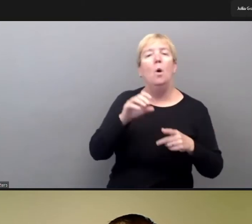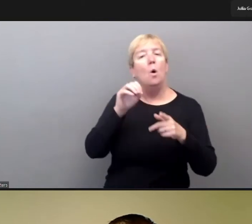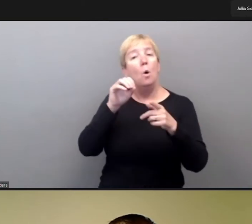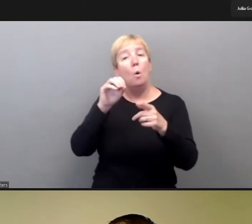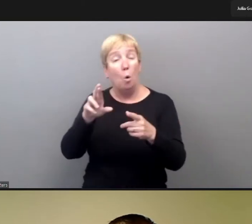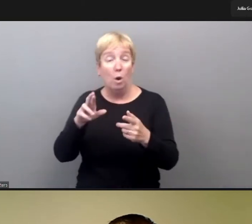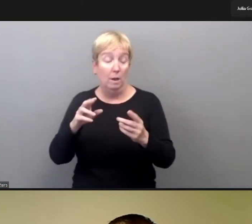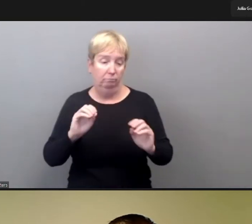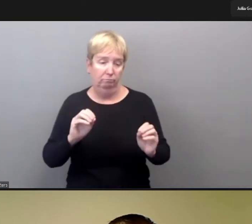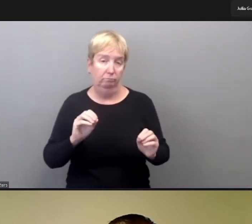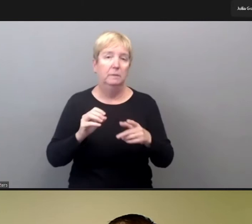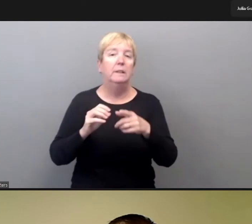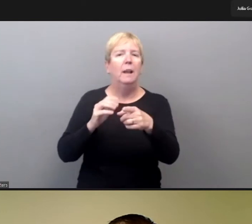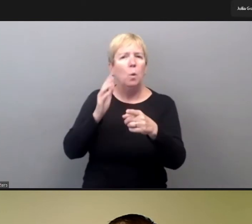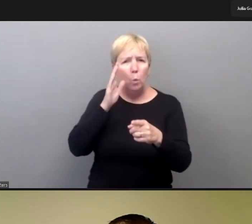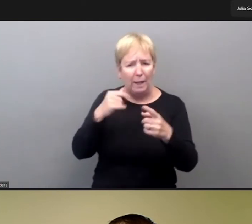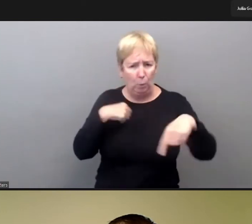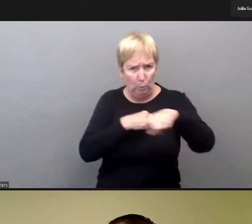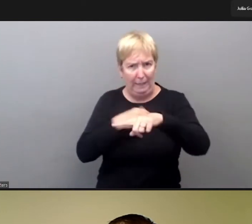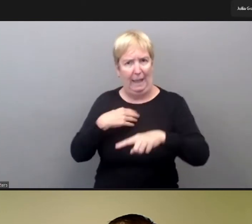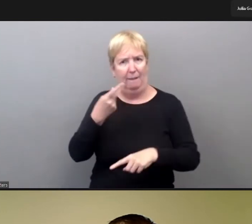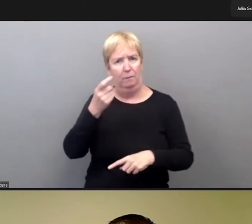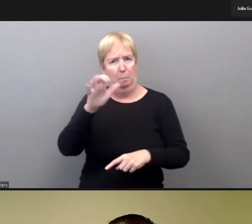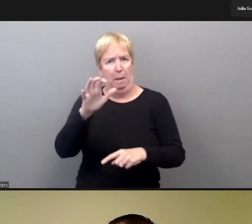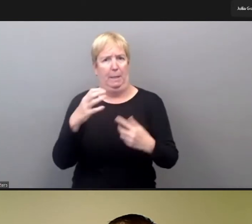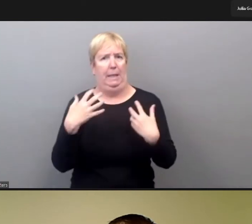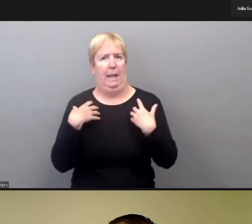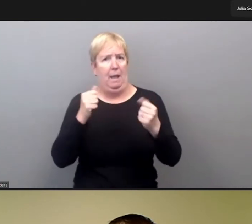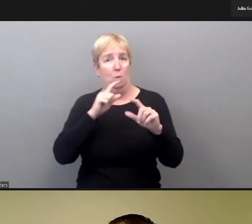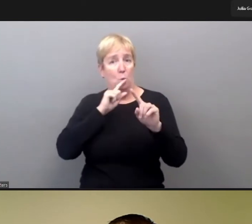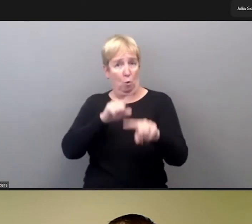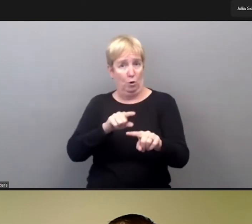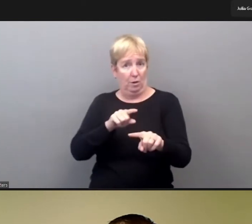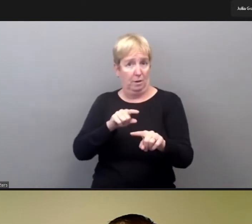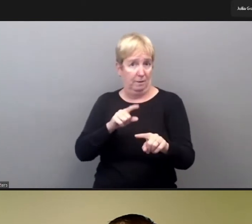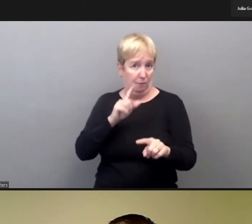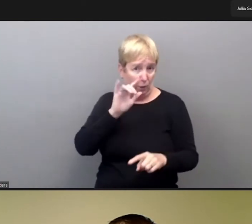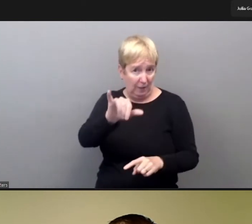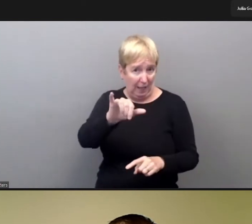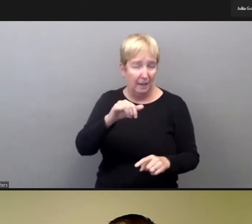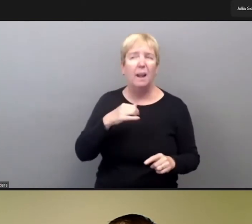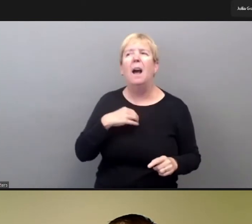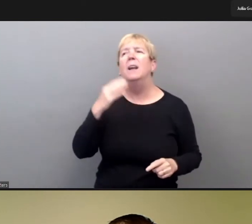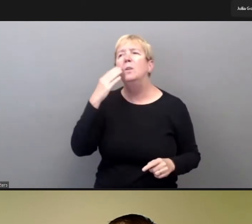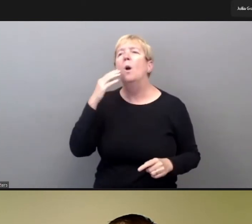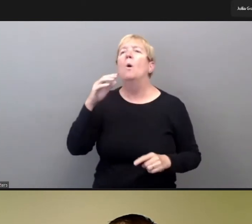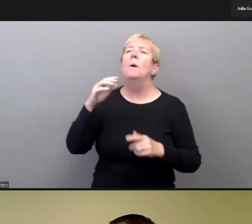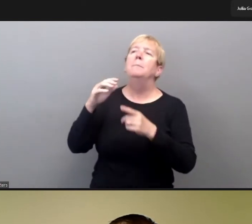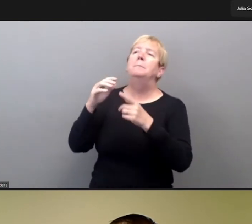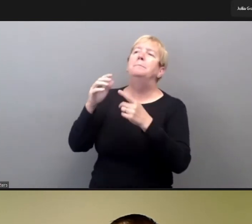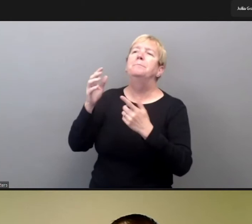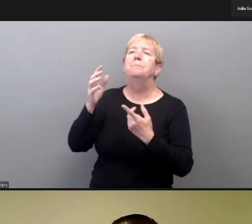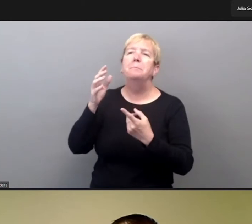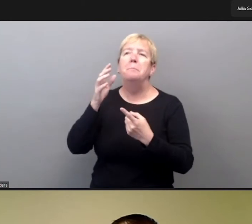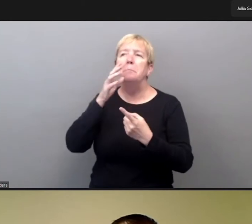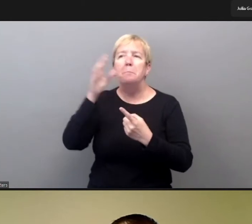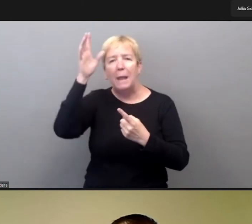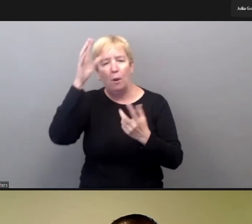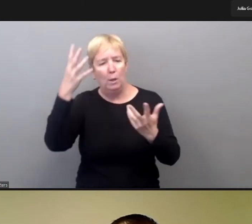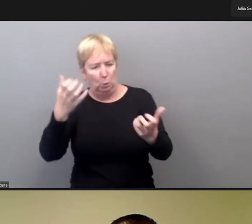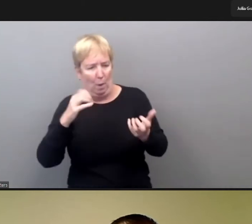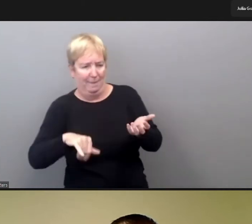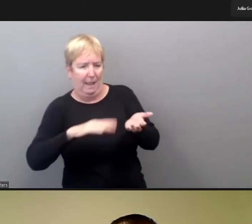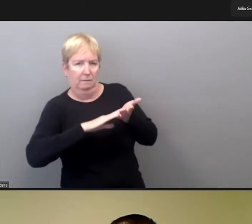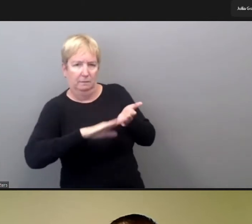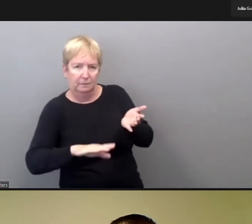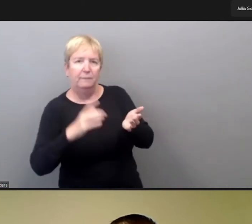I've noted that the number of parents seeking that exemption for other vaccinations has been on a pretty steady rise, and I